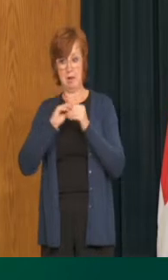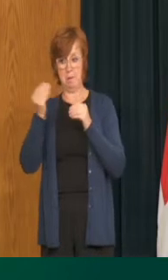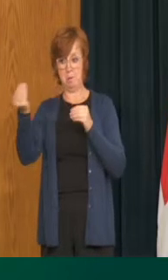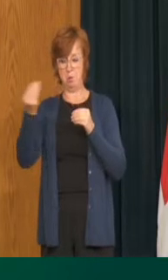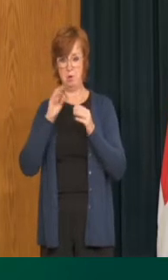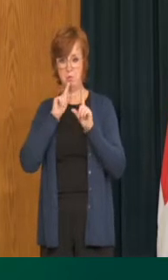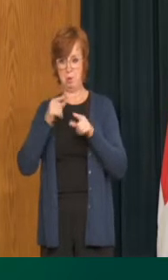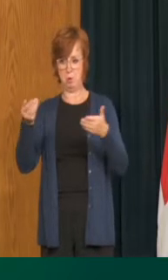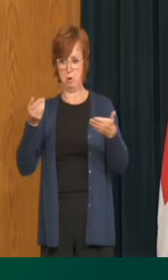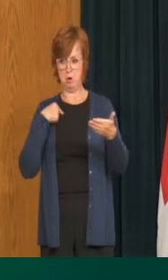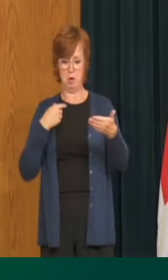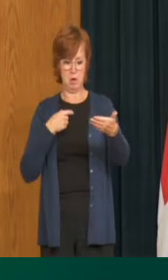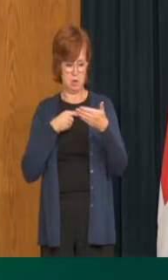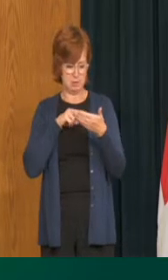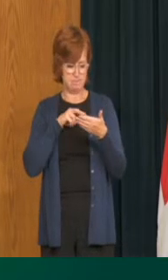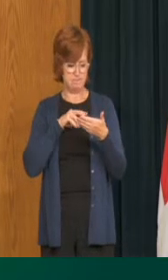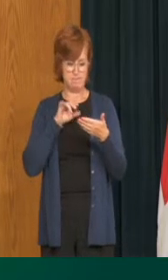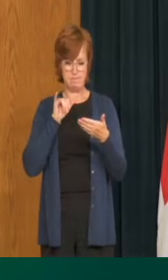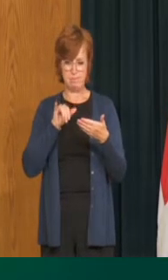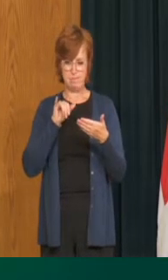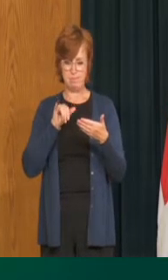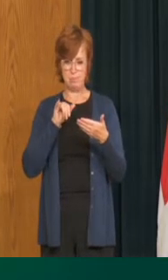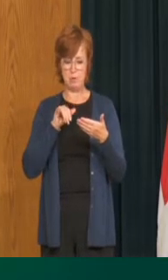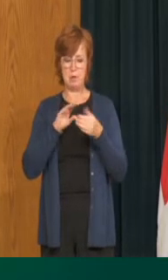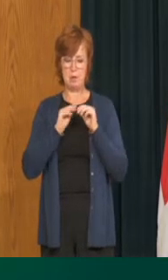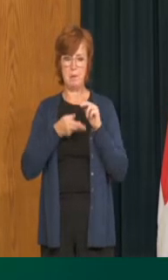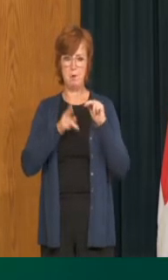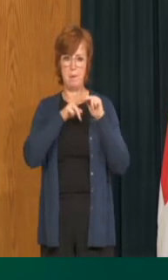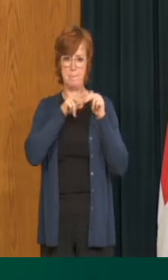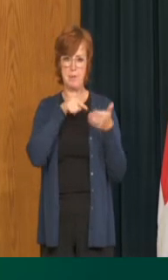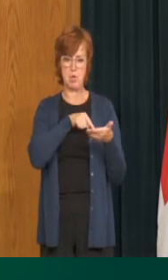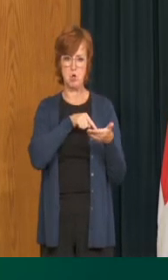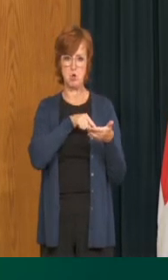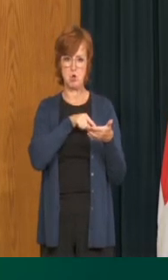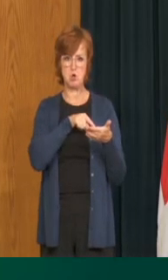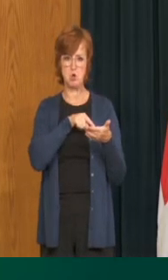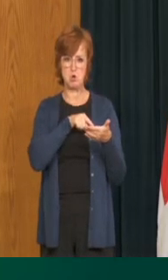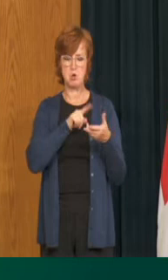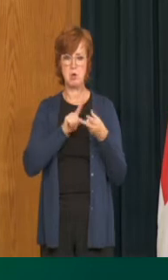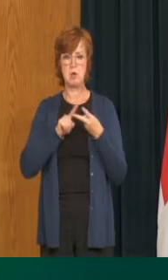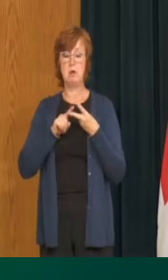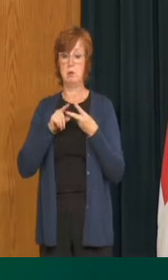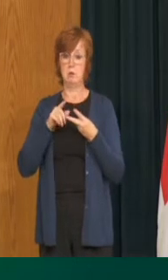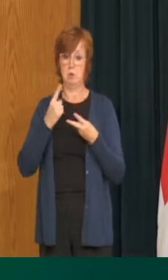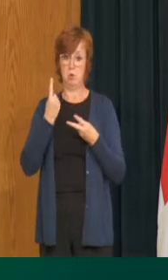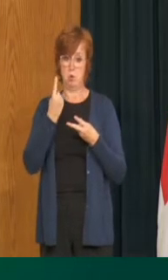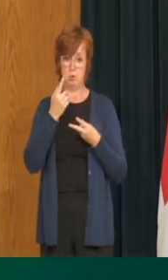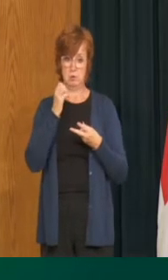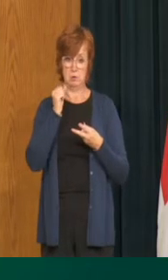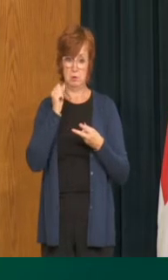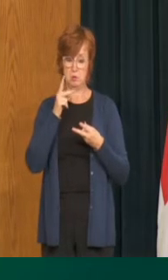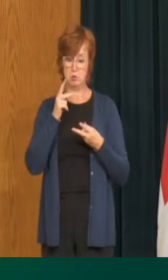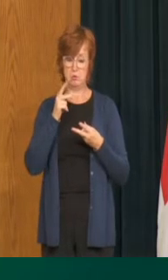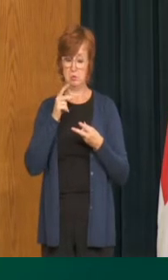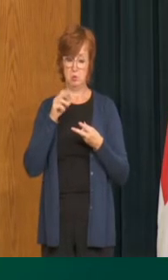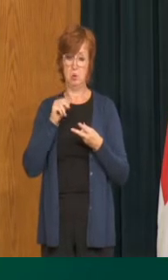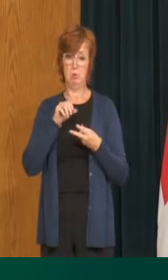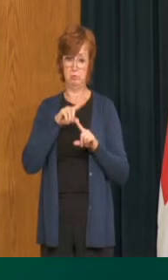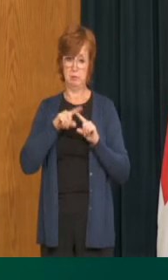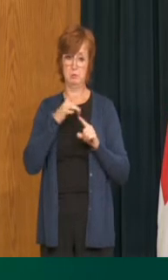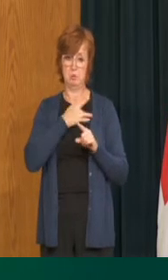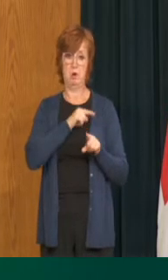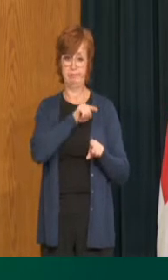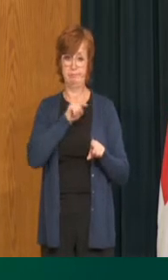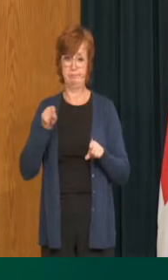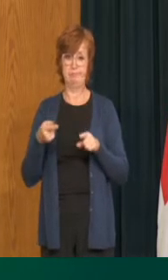to Saskatchewan. This is a challenge that I think we are dealing with at the provincial level and the federal level